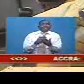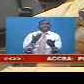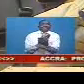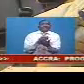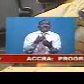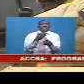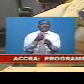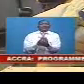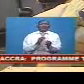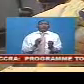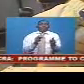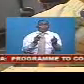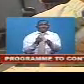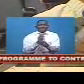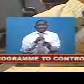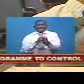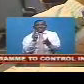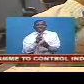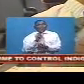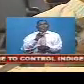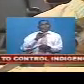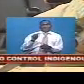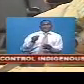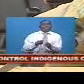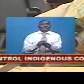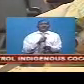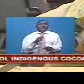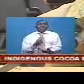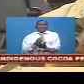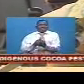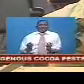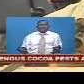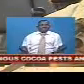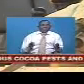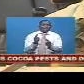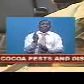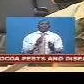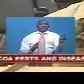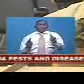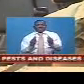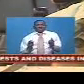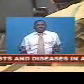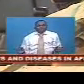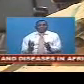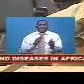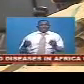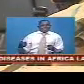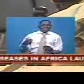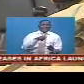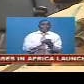given the new opportunities available through the use of ICT, in order to motivate their pupils